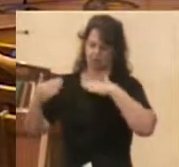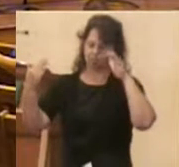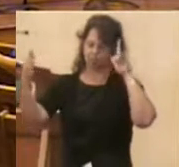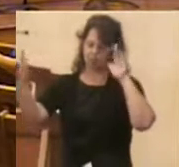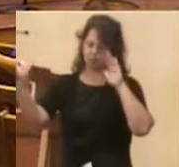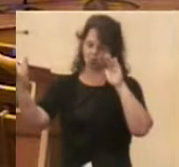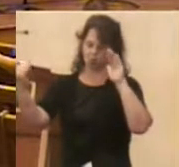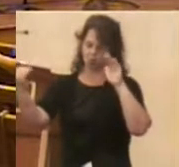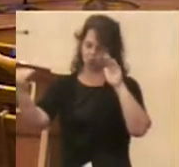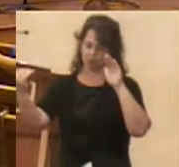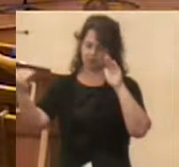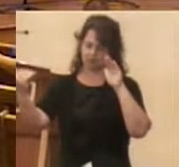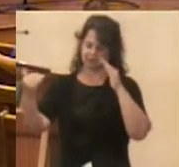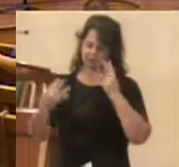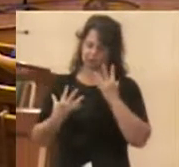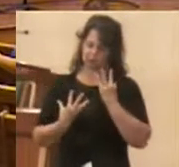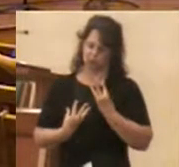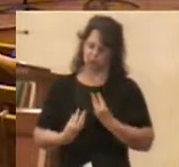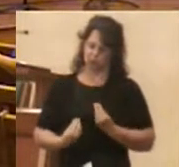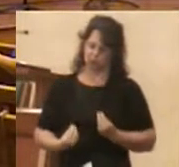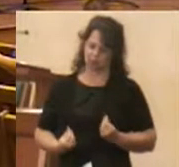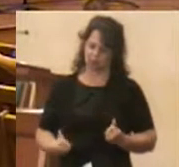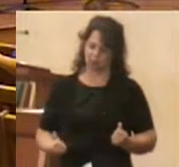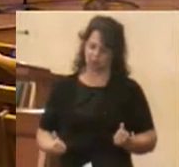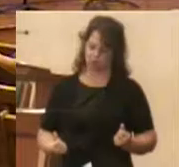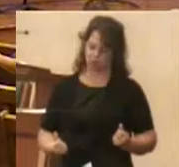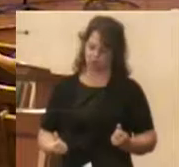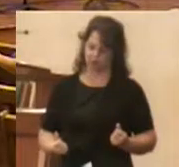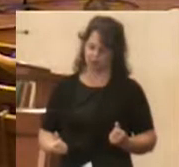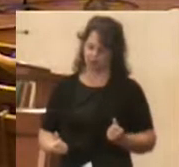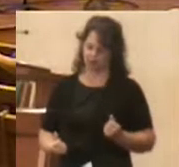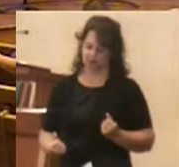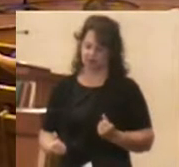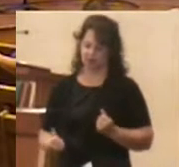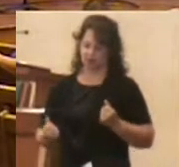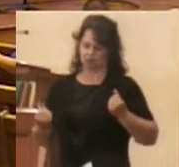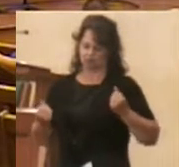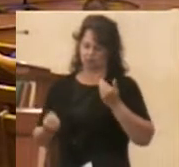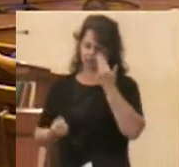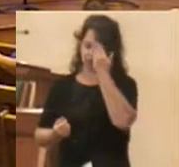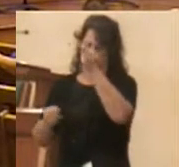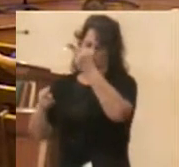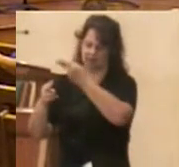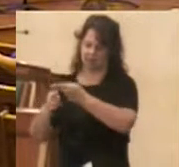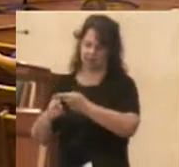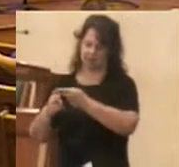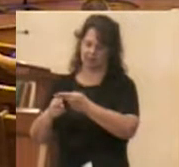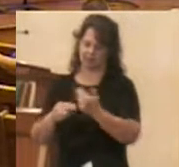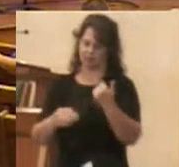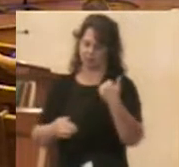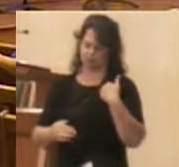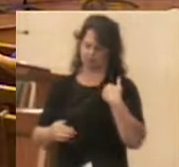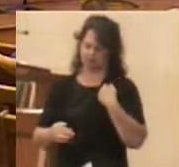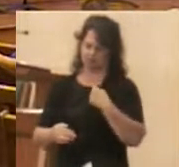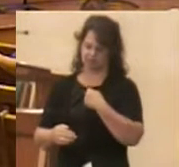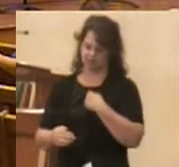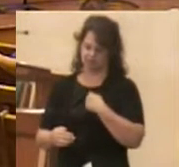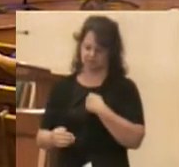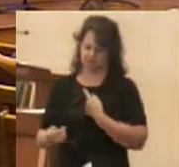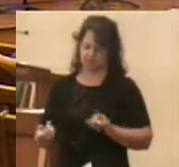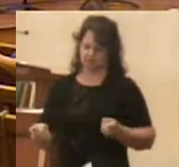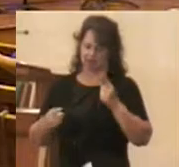gone. Your name you remind me when the world plunged into sin. We're a nation